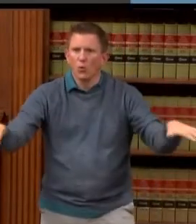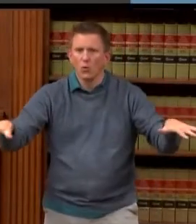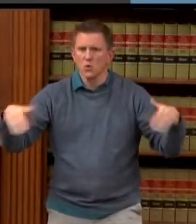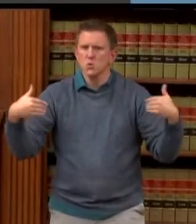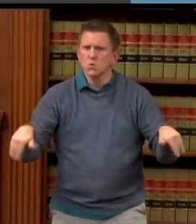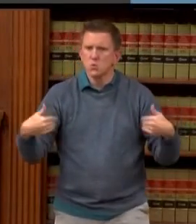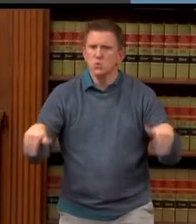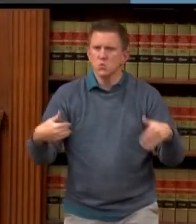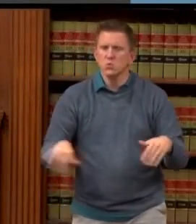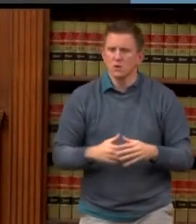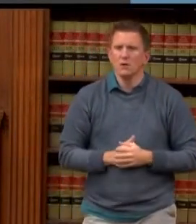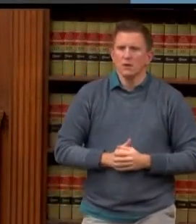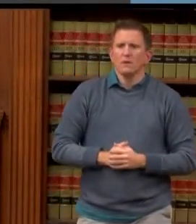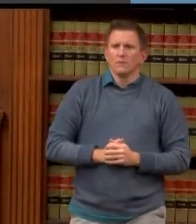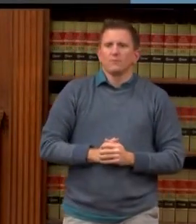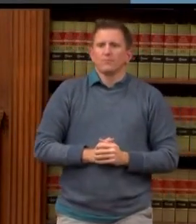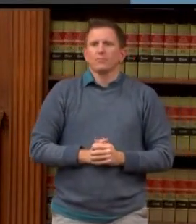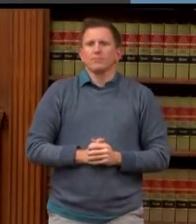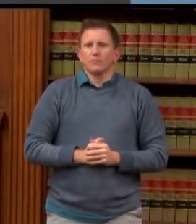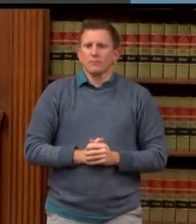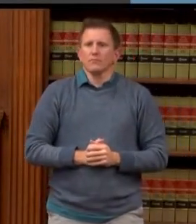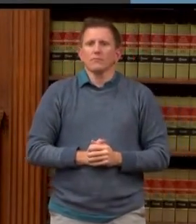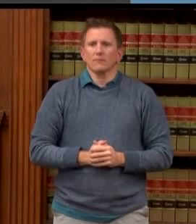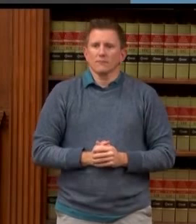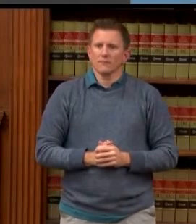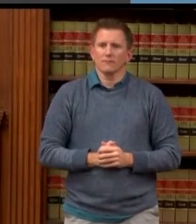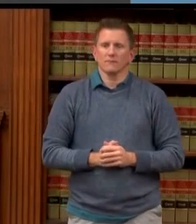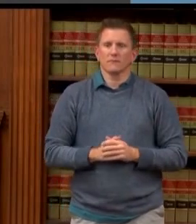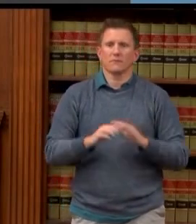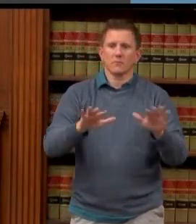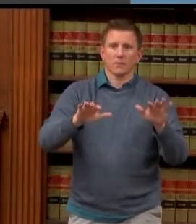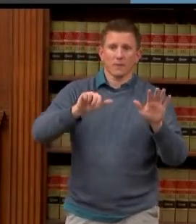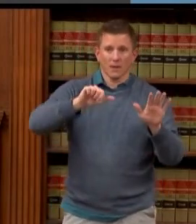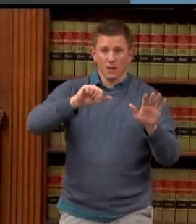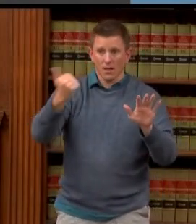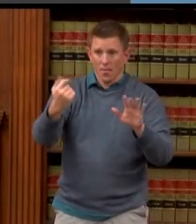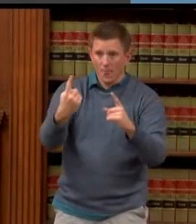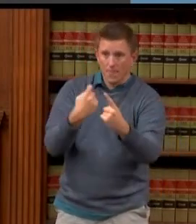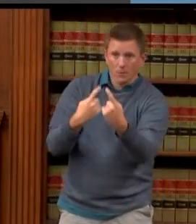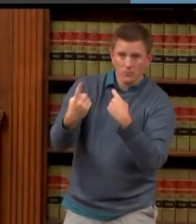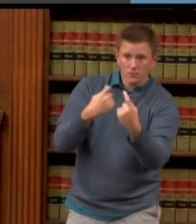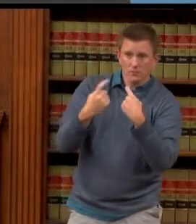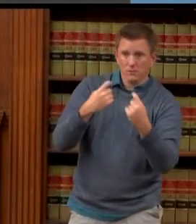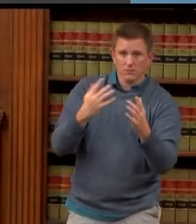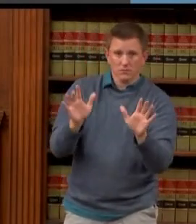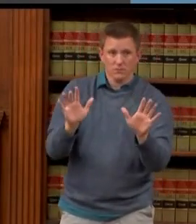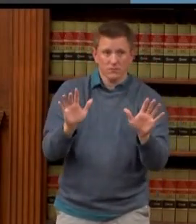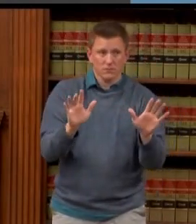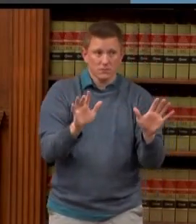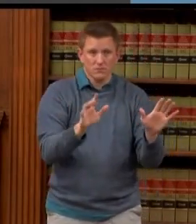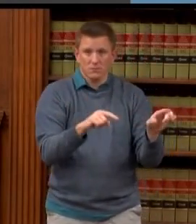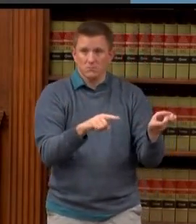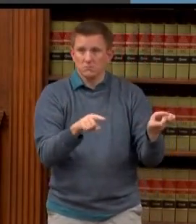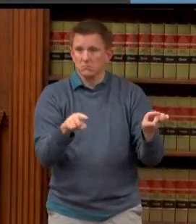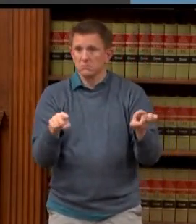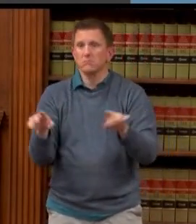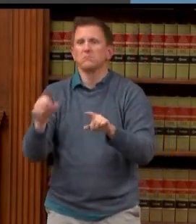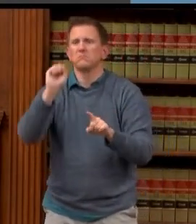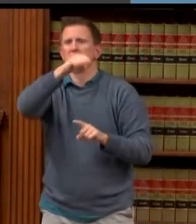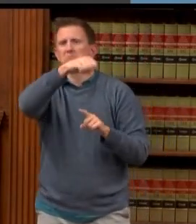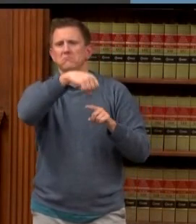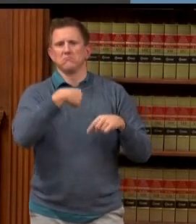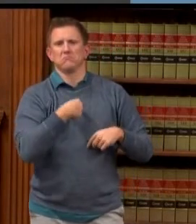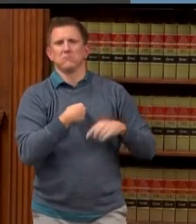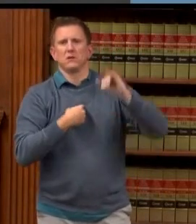Any other questions for the mayor or for Bob McDonnell? Hi, this is Jeff Cook from ABC News. I'm wondering when a I was